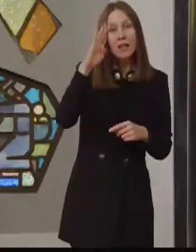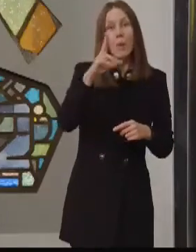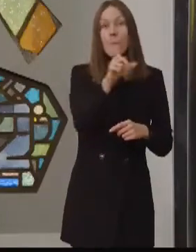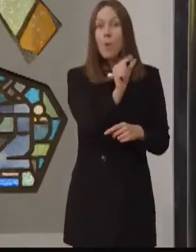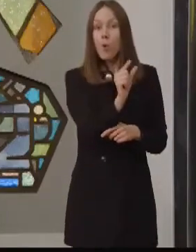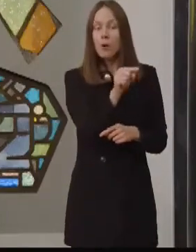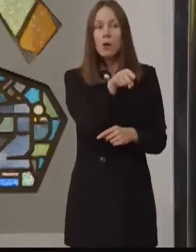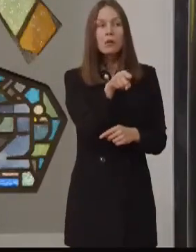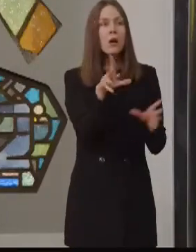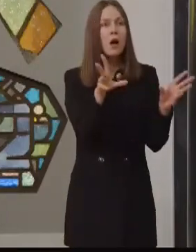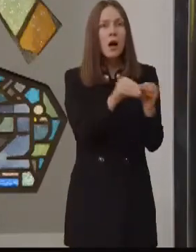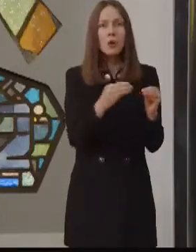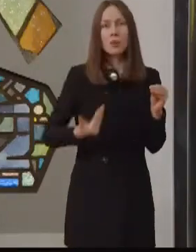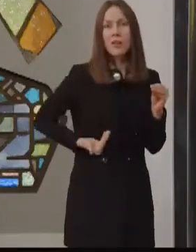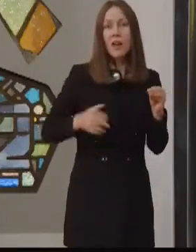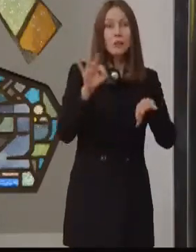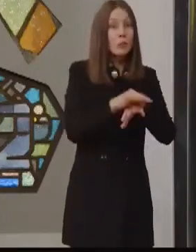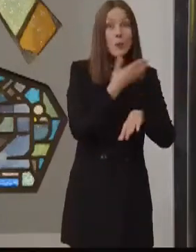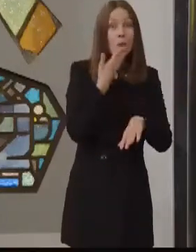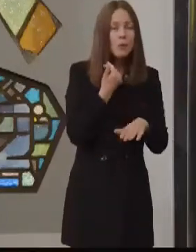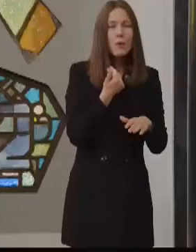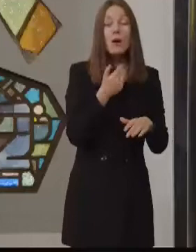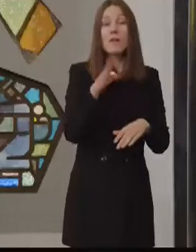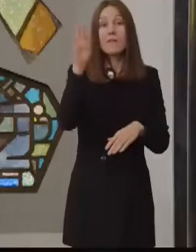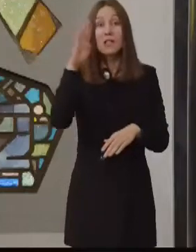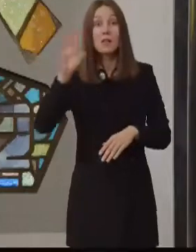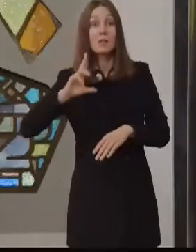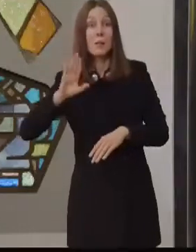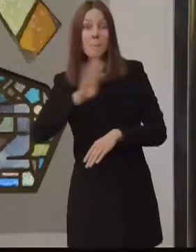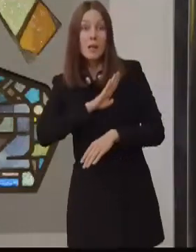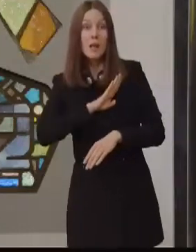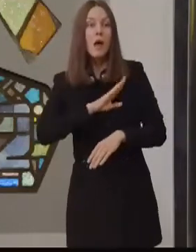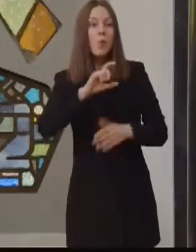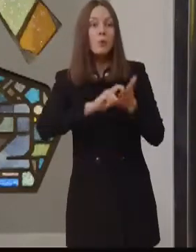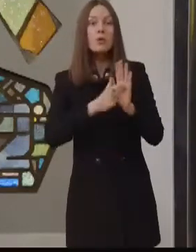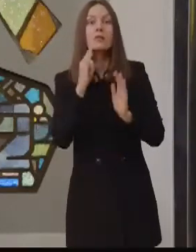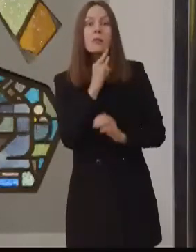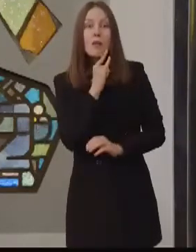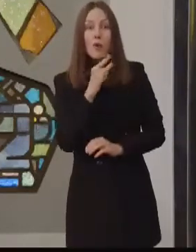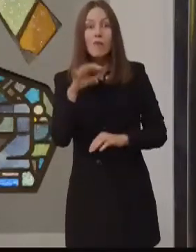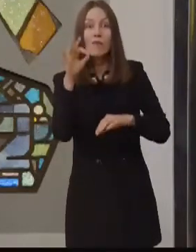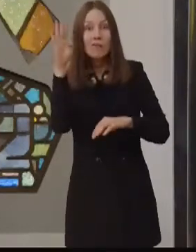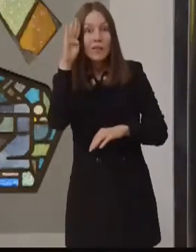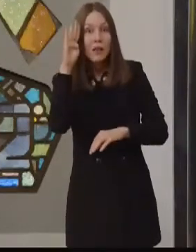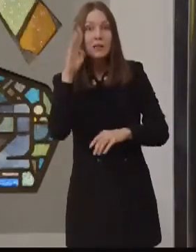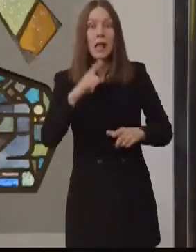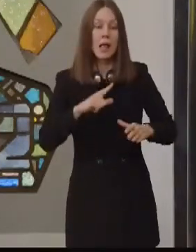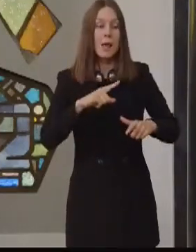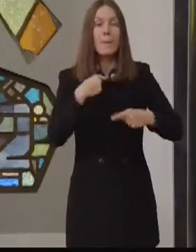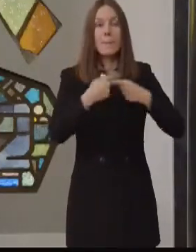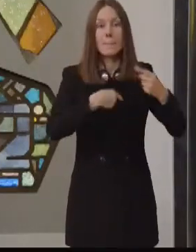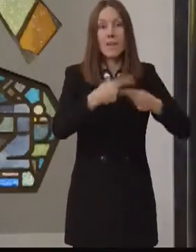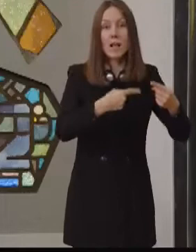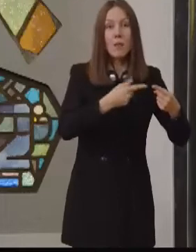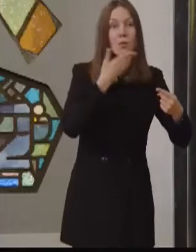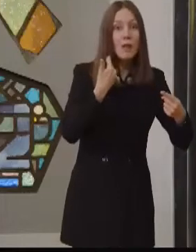decision on a couple, a heterosexual couple. This couple did not